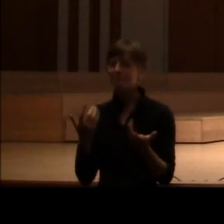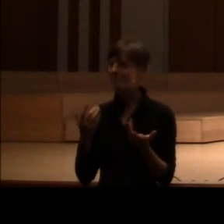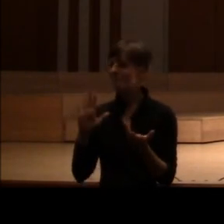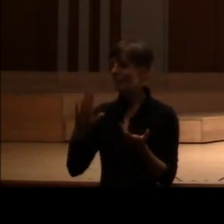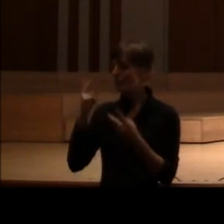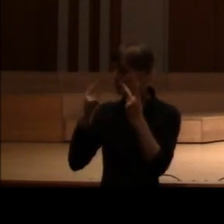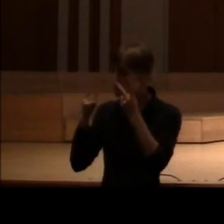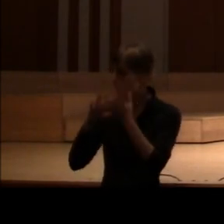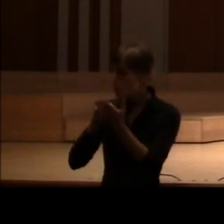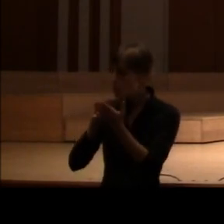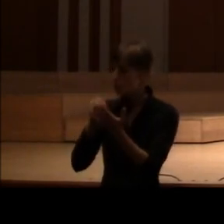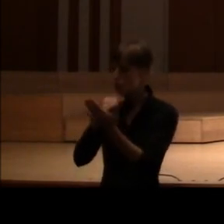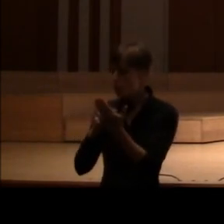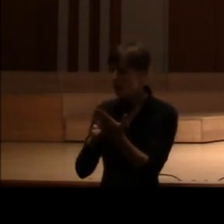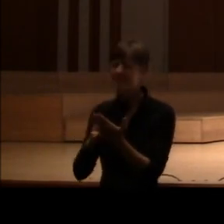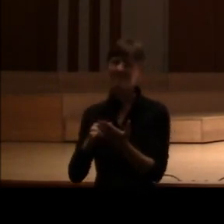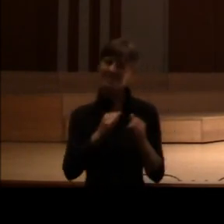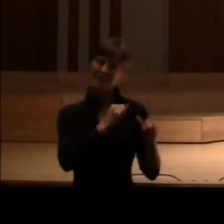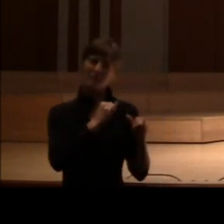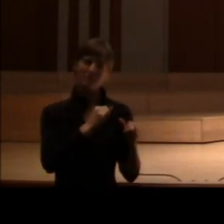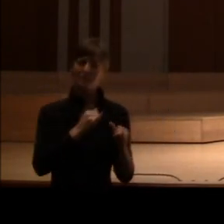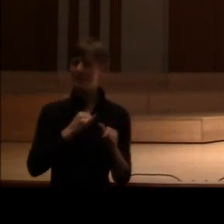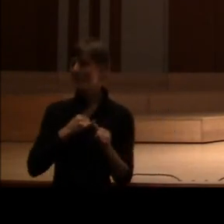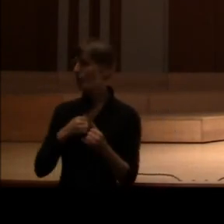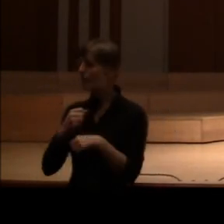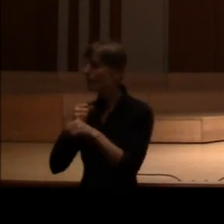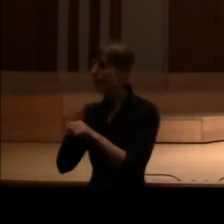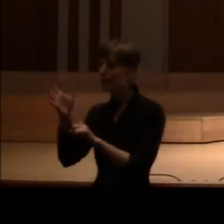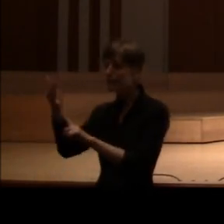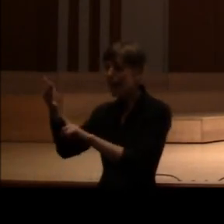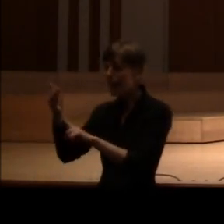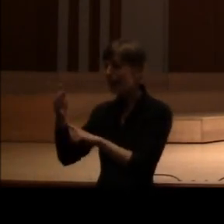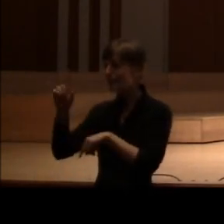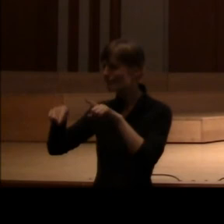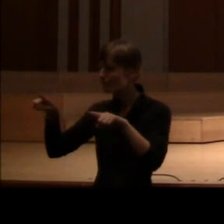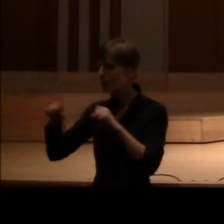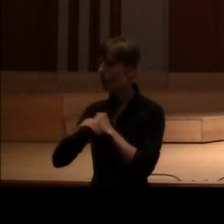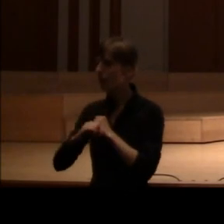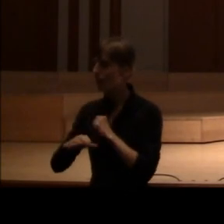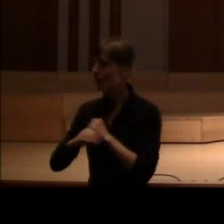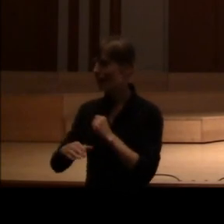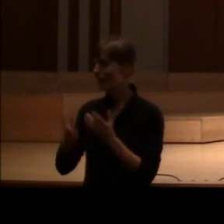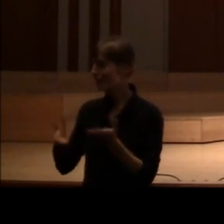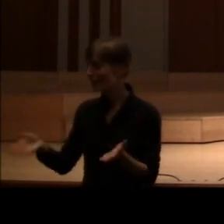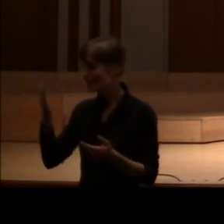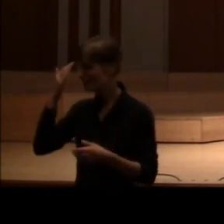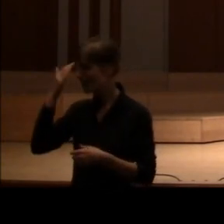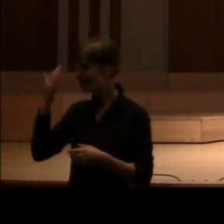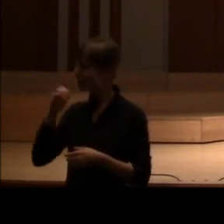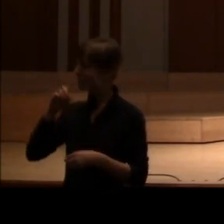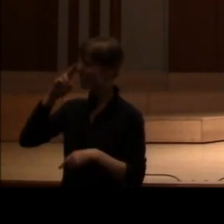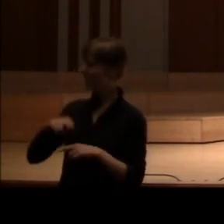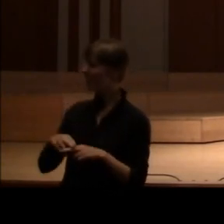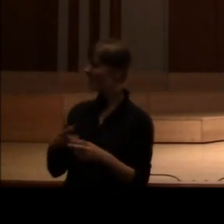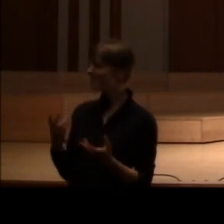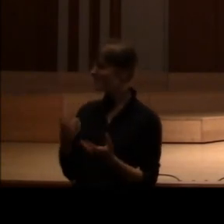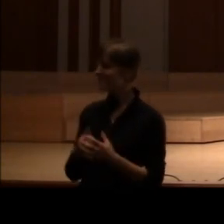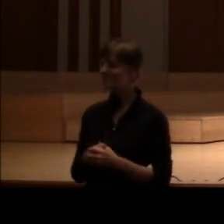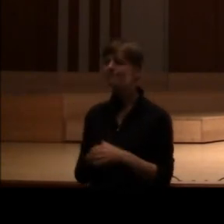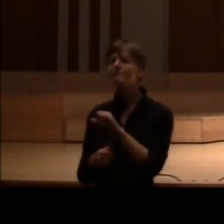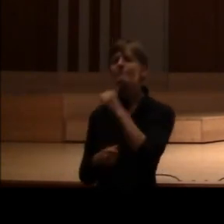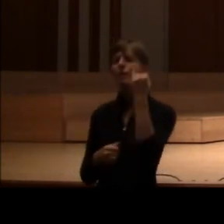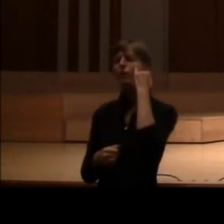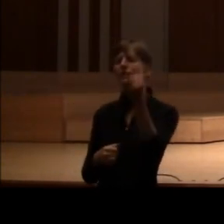drawings. That's what we did as well. We made some really awesome flags and lots of propaganda materials It was really fun. Paving our own country, what are some